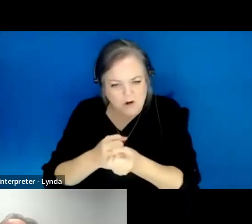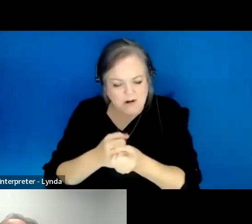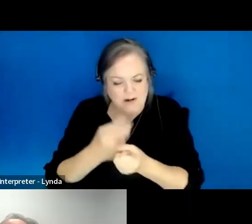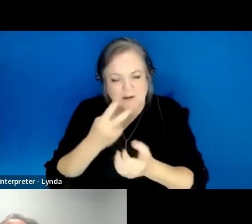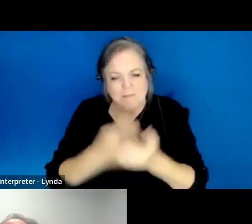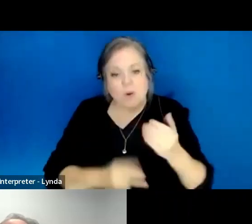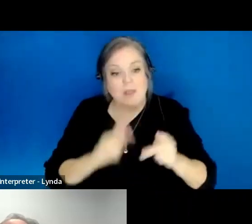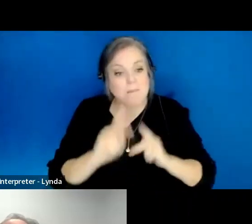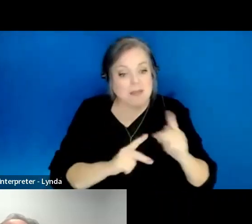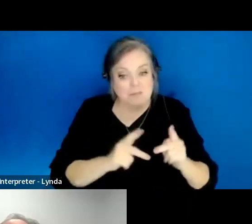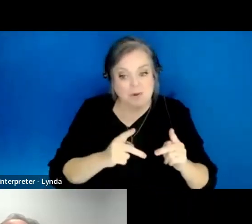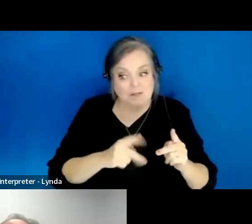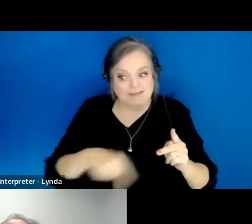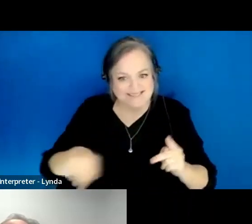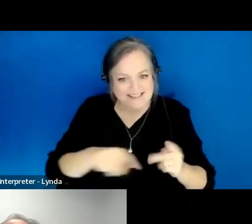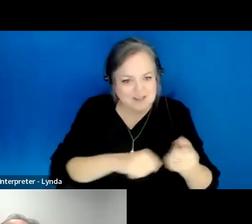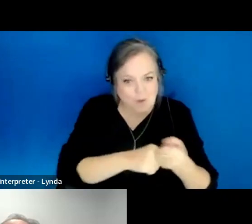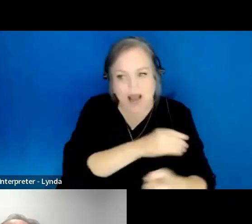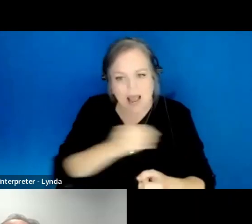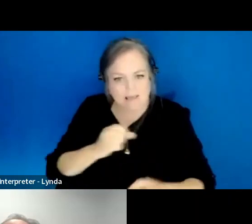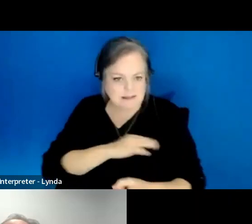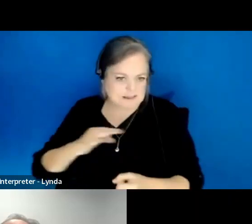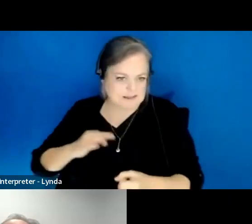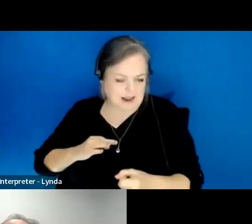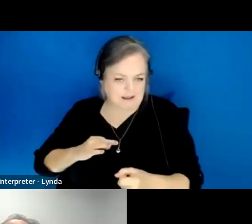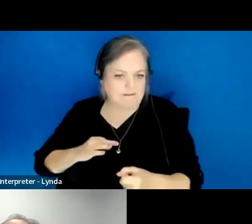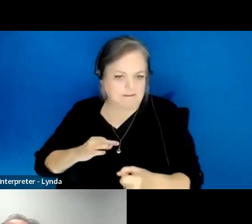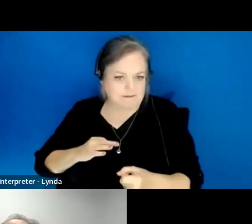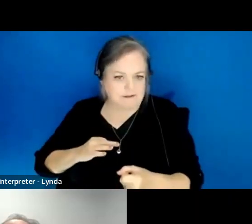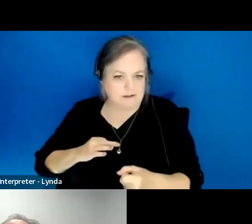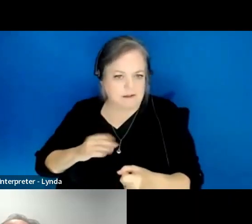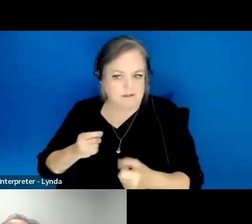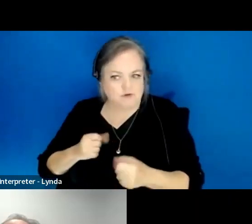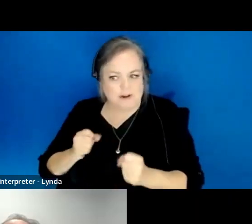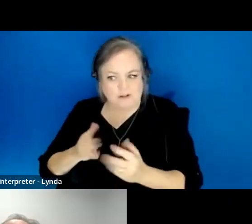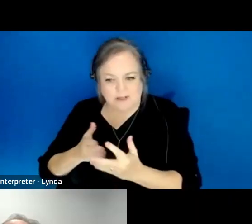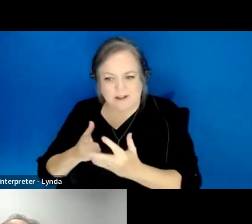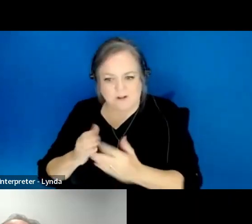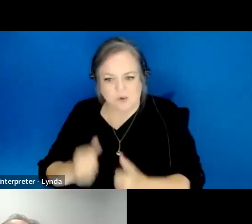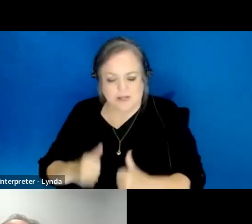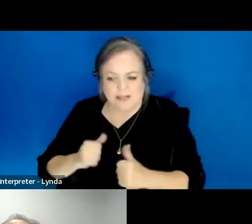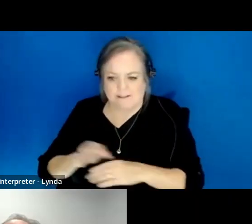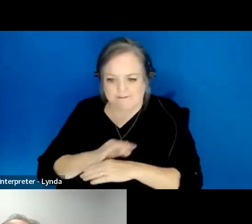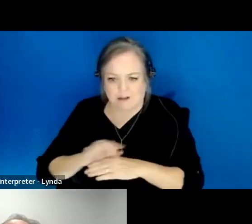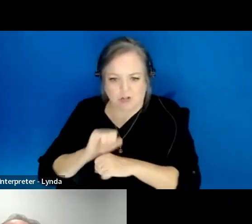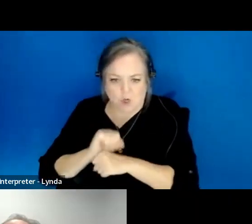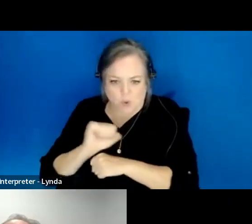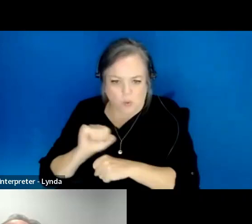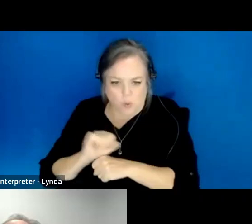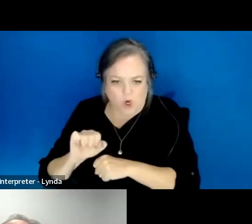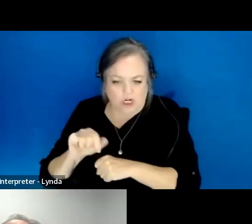the people we support and the staff who are trying to navigate and live and function and work